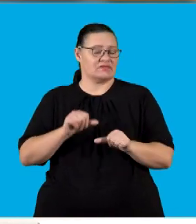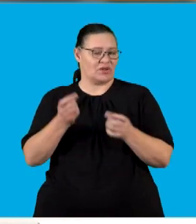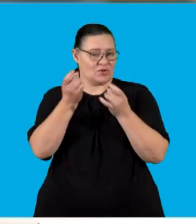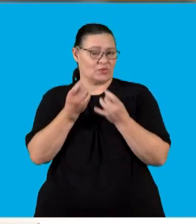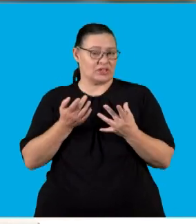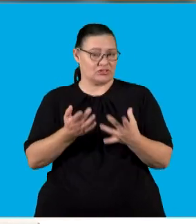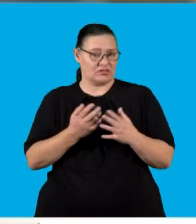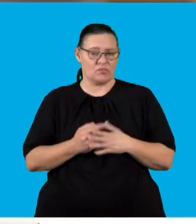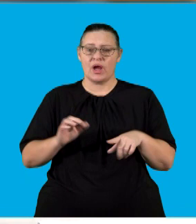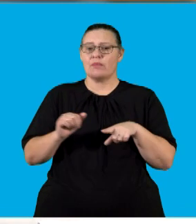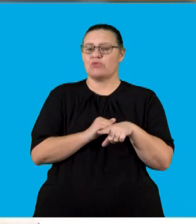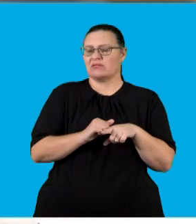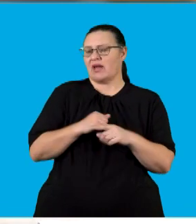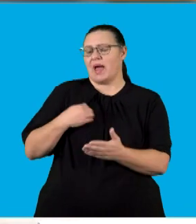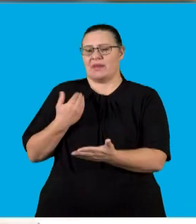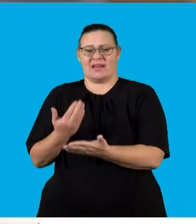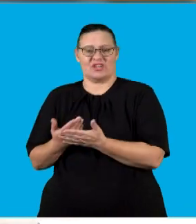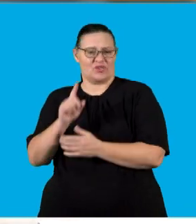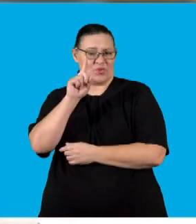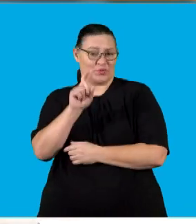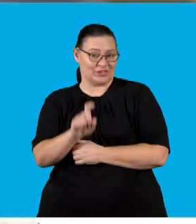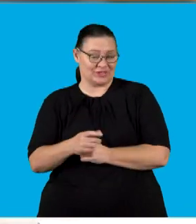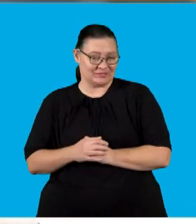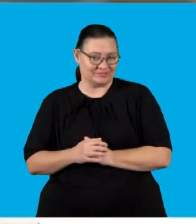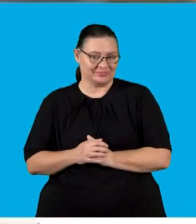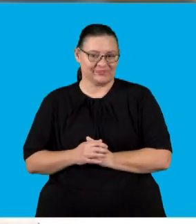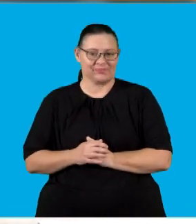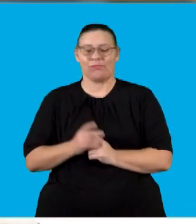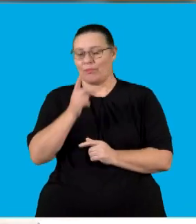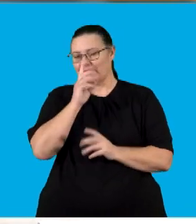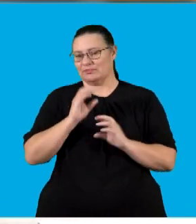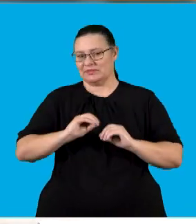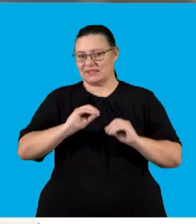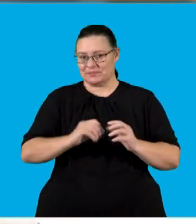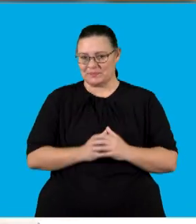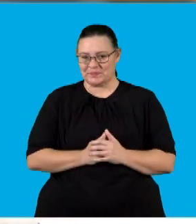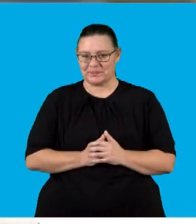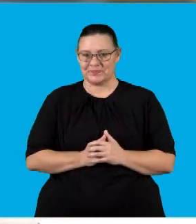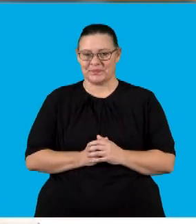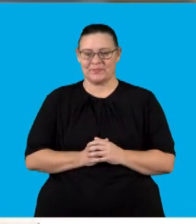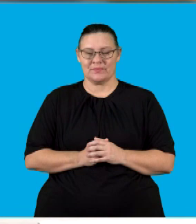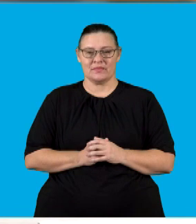be focusing on the practice and application questions. Let's get to our lesson.